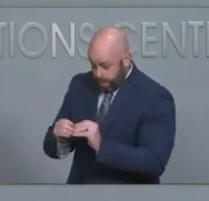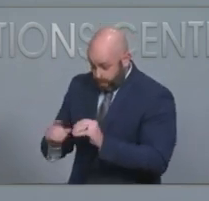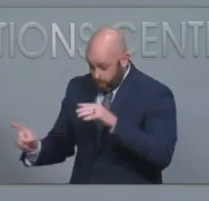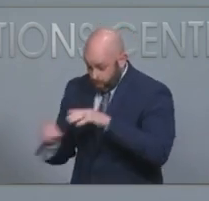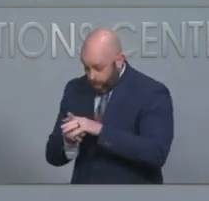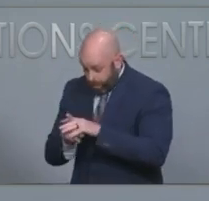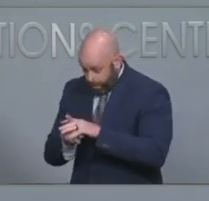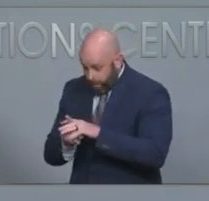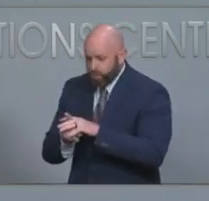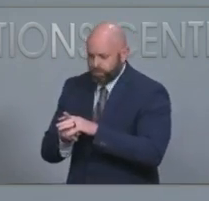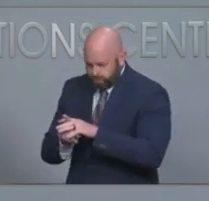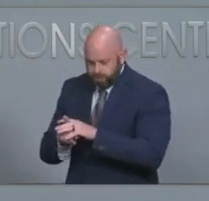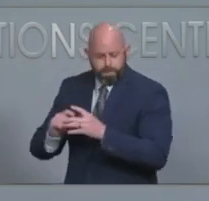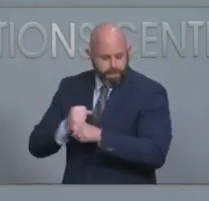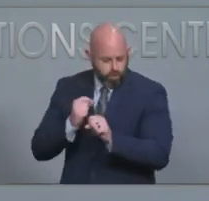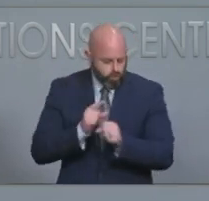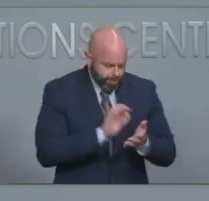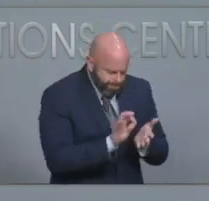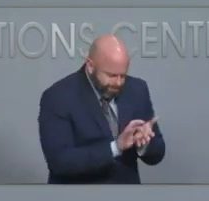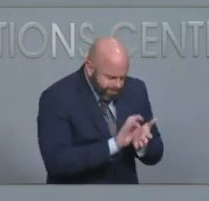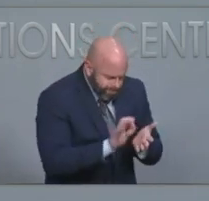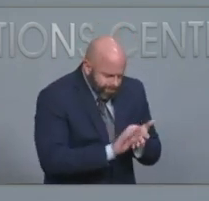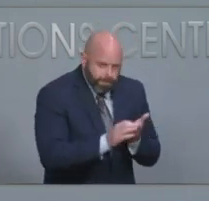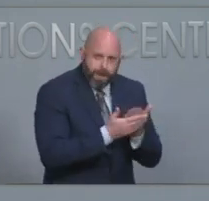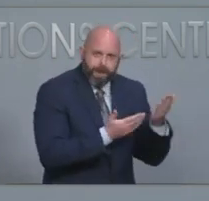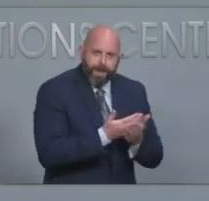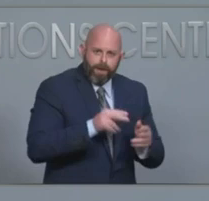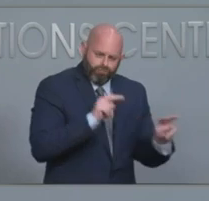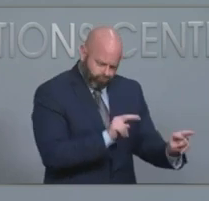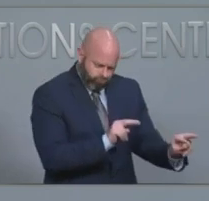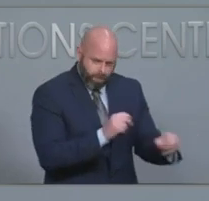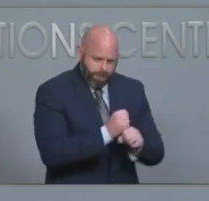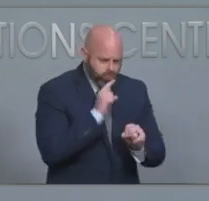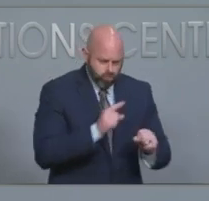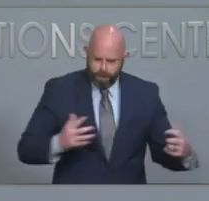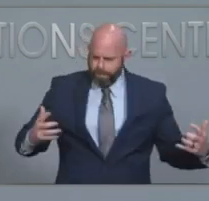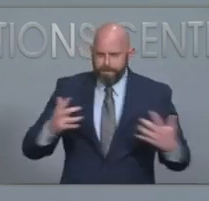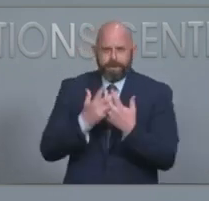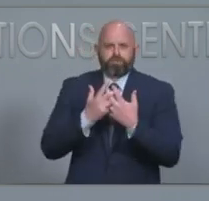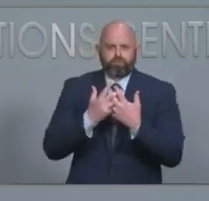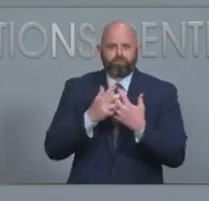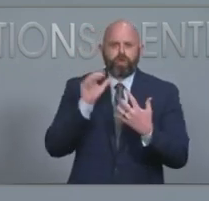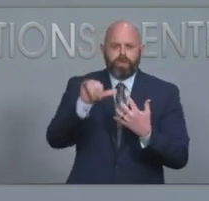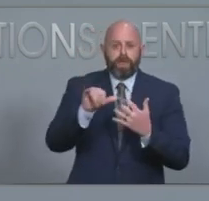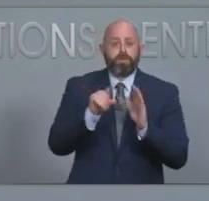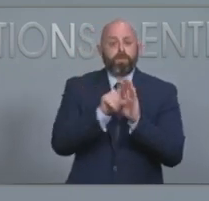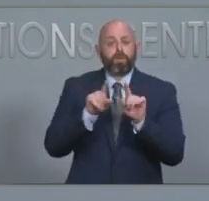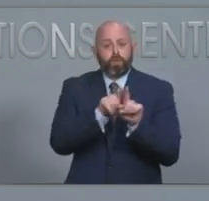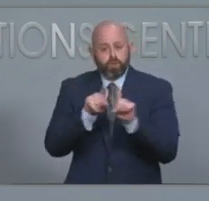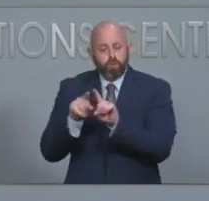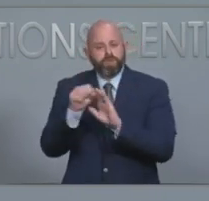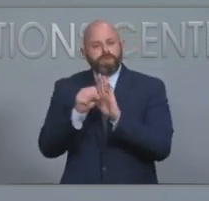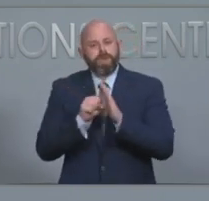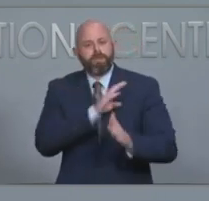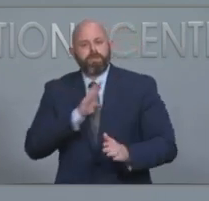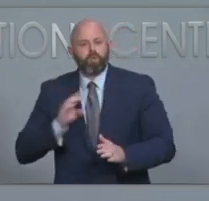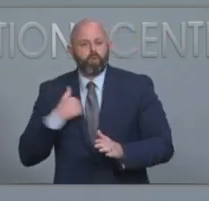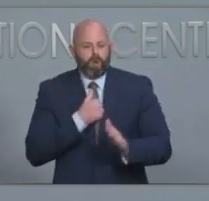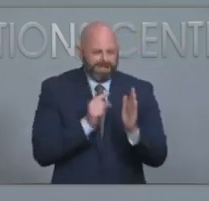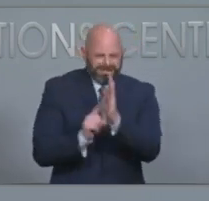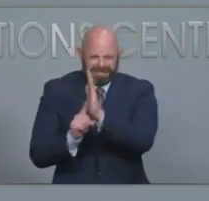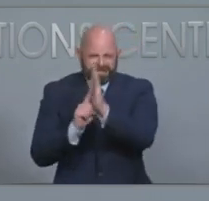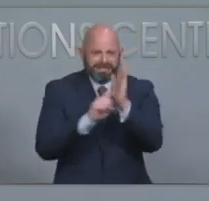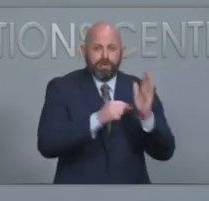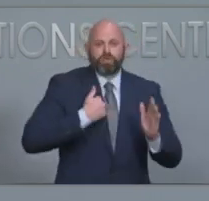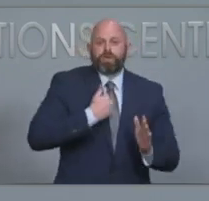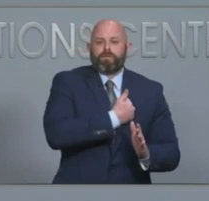hand counts in public. The State Board conducts additional audits to ensure a fair and